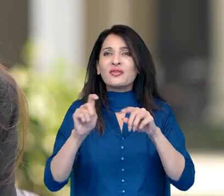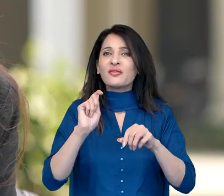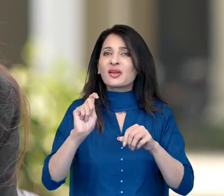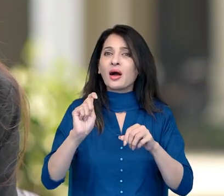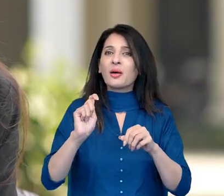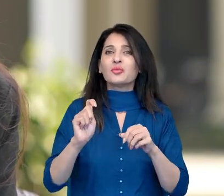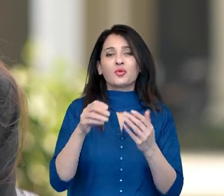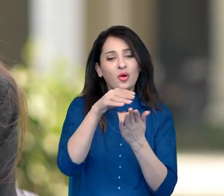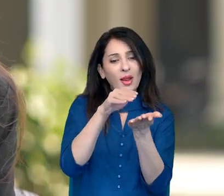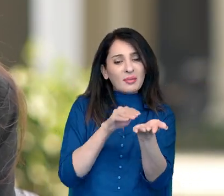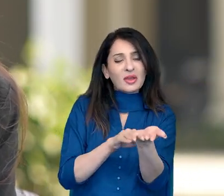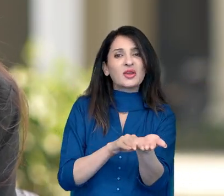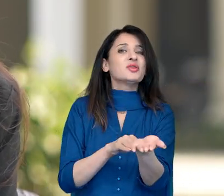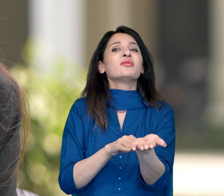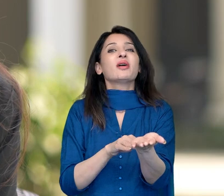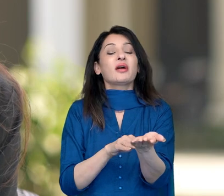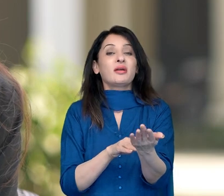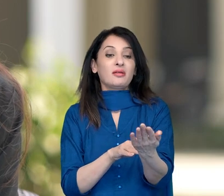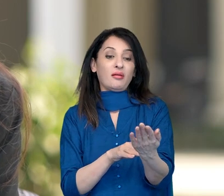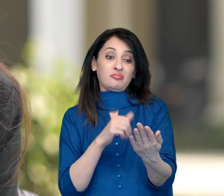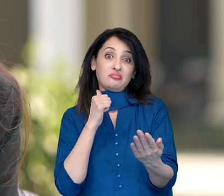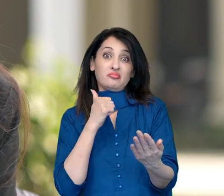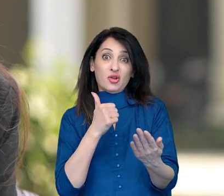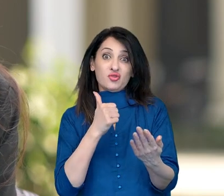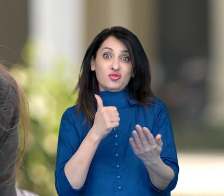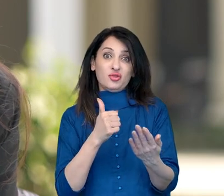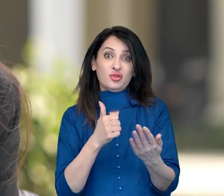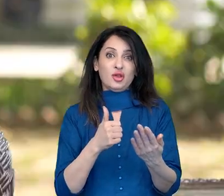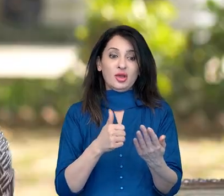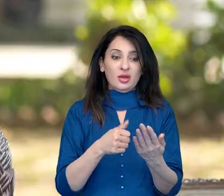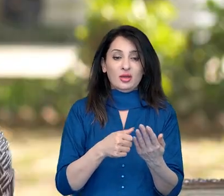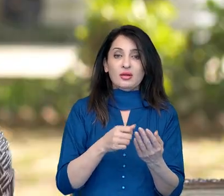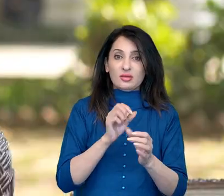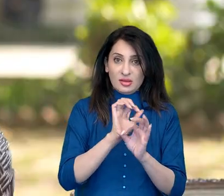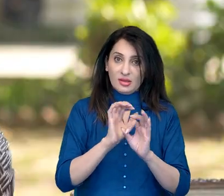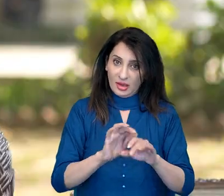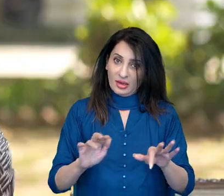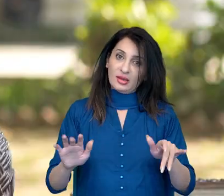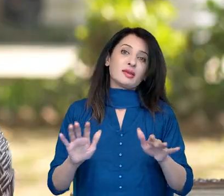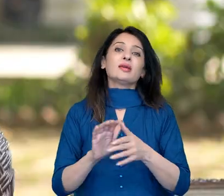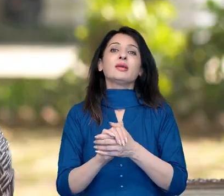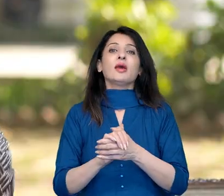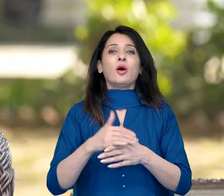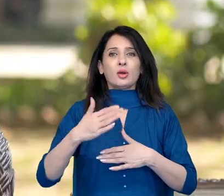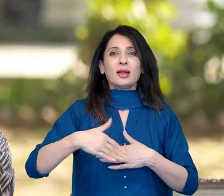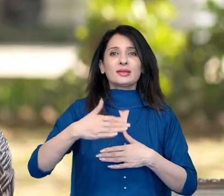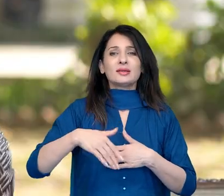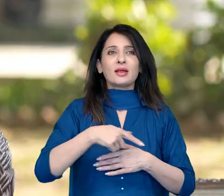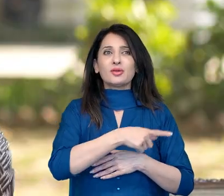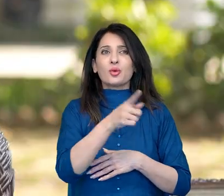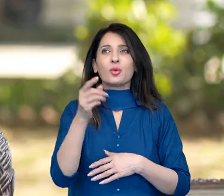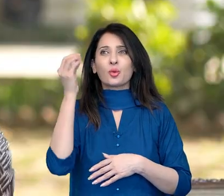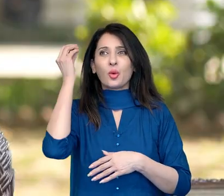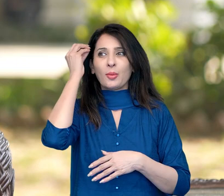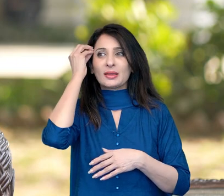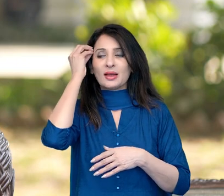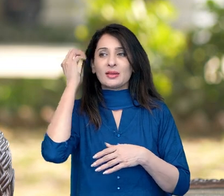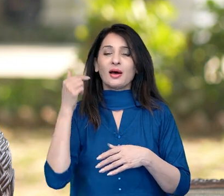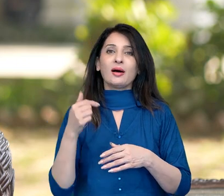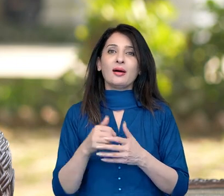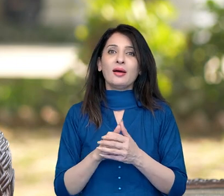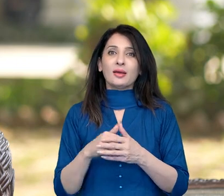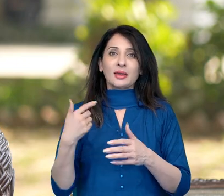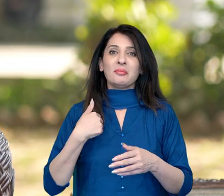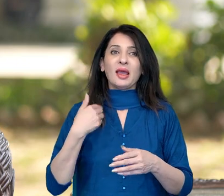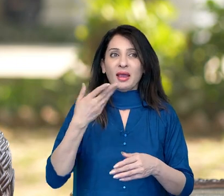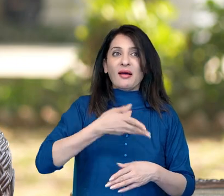of make my application a stronger one. And in a matter of few days, everyone got to know, okay, you're applying.